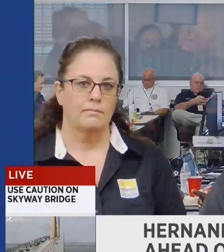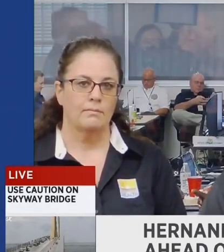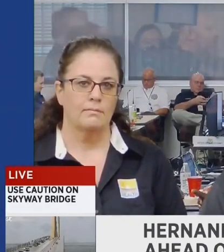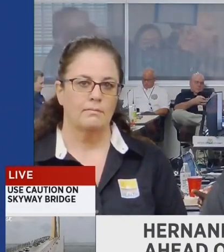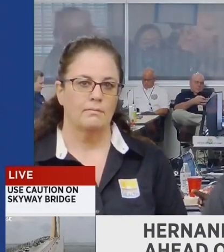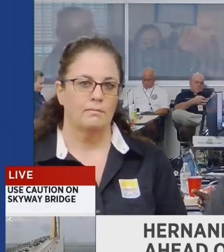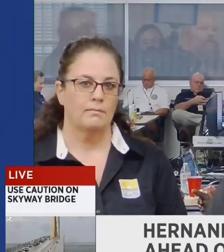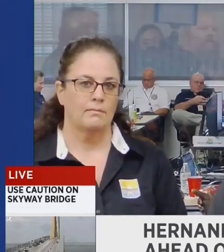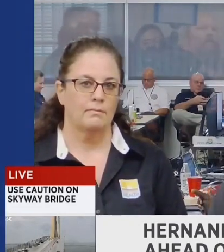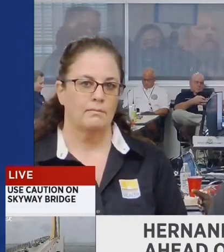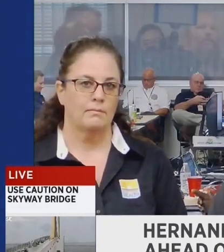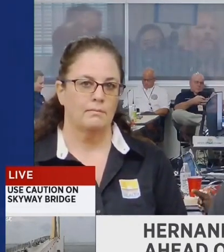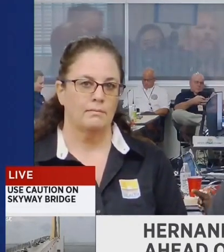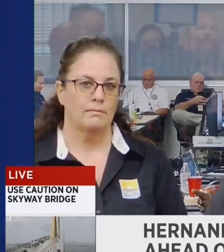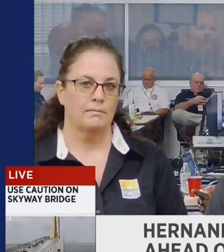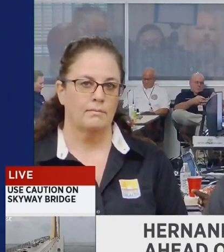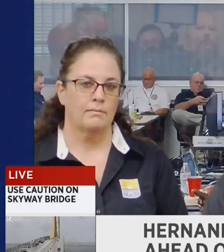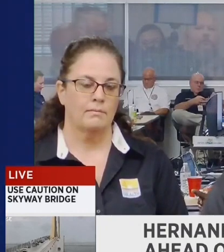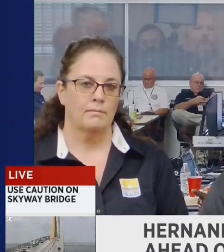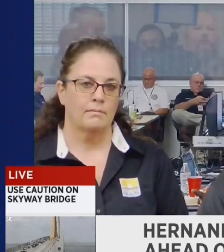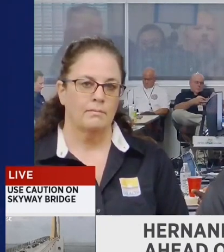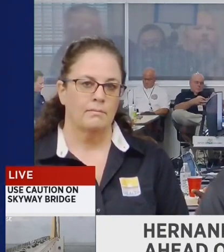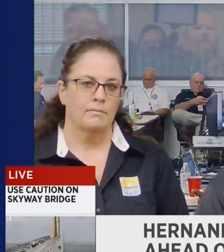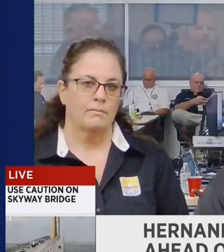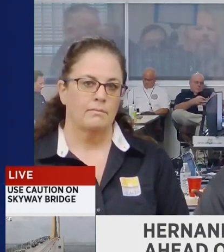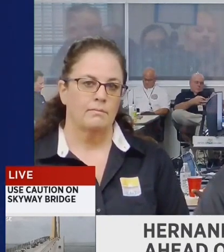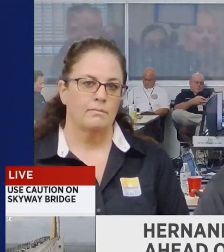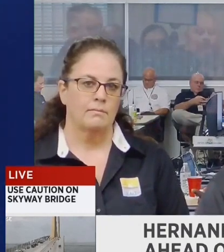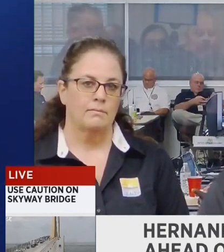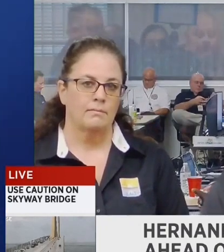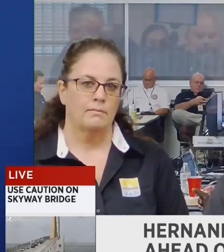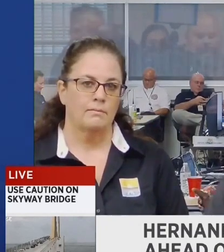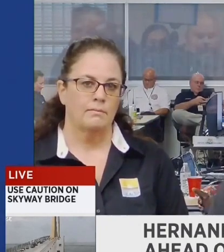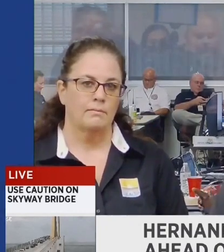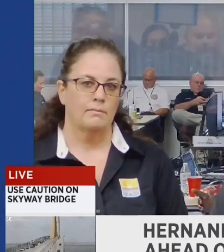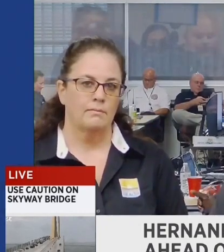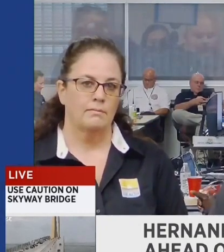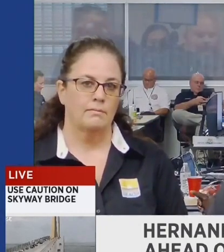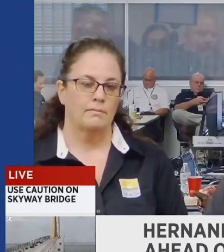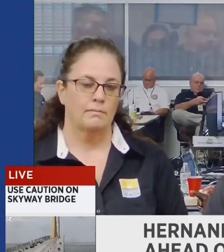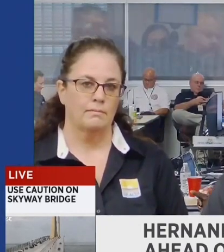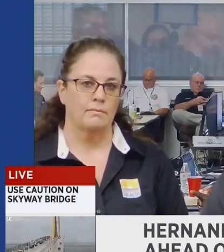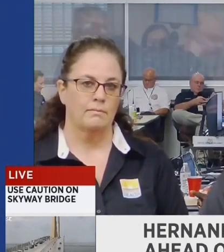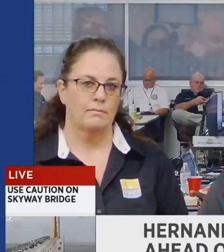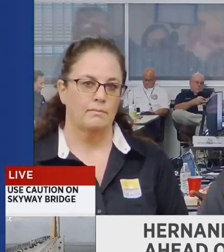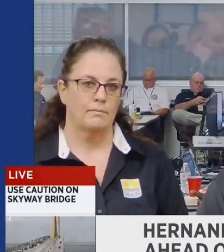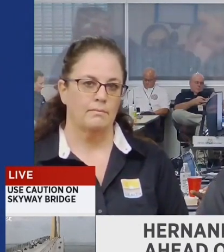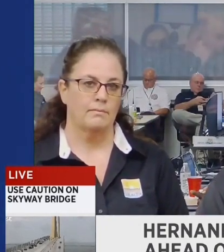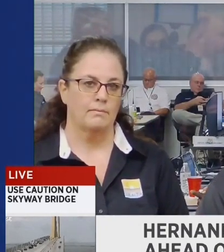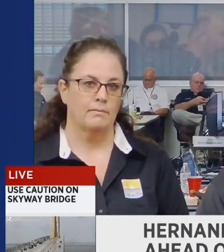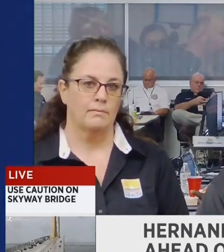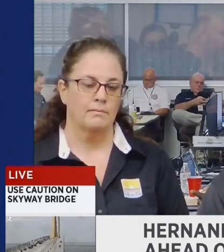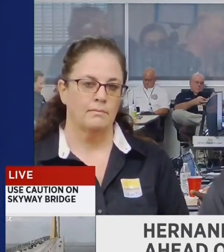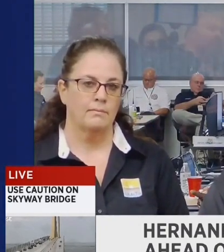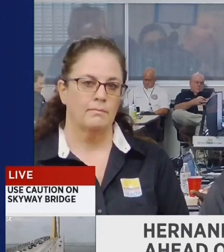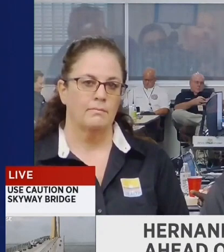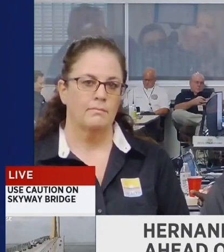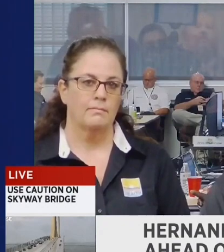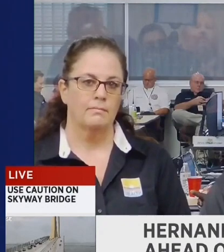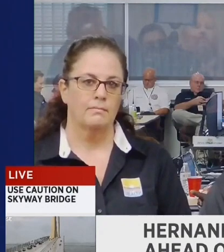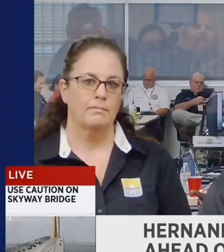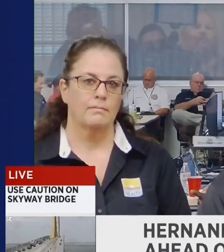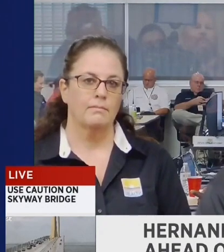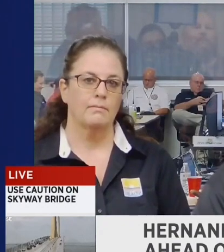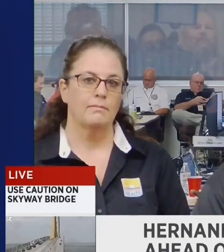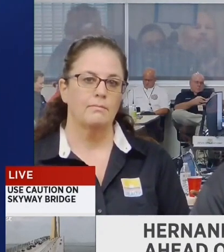deteriorate. Obviously, the upper bands are going to start arriving much sooner. Again, it's going to be probably mid-morning or very